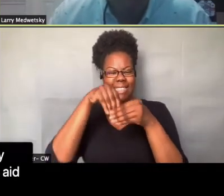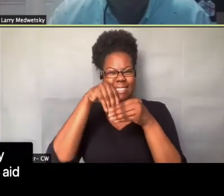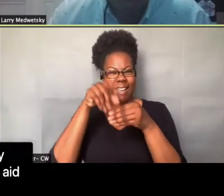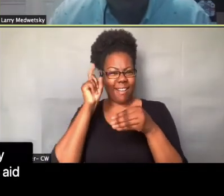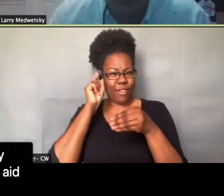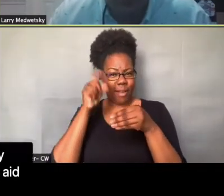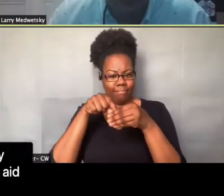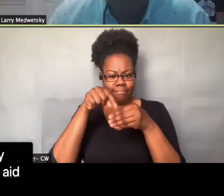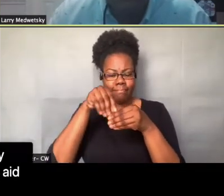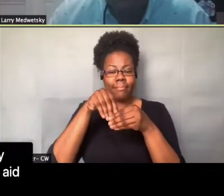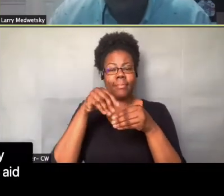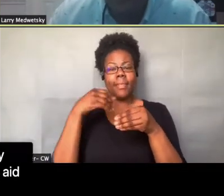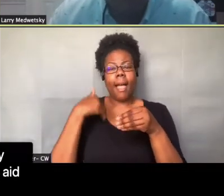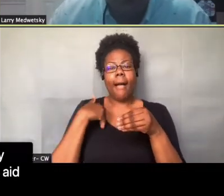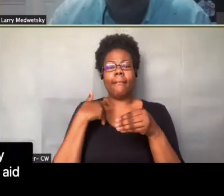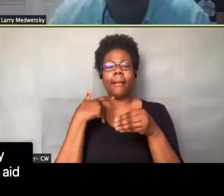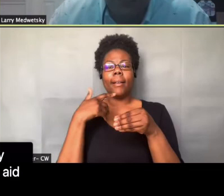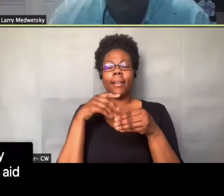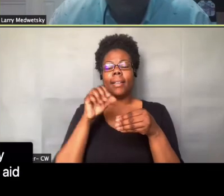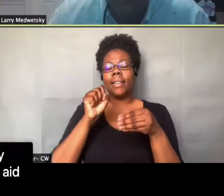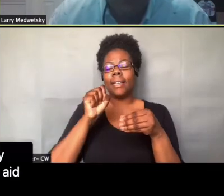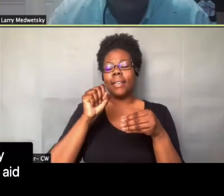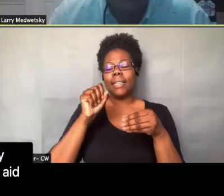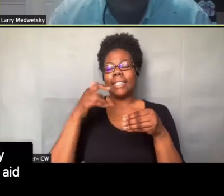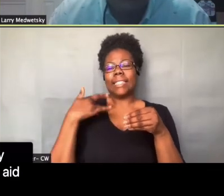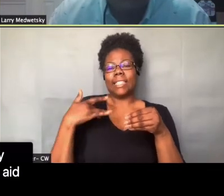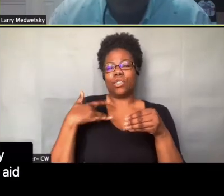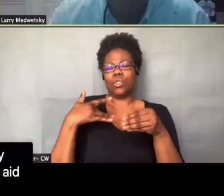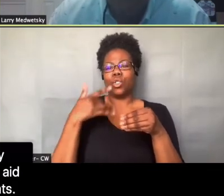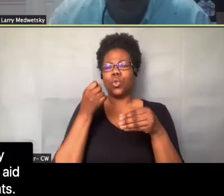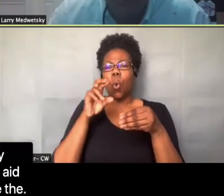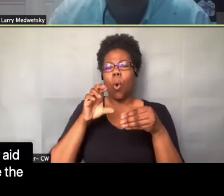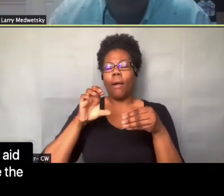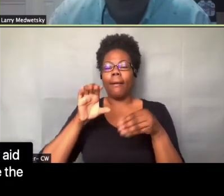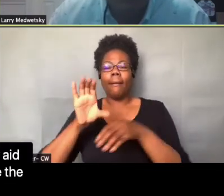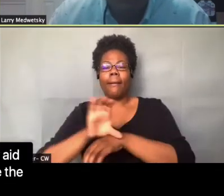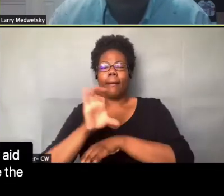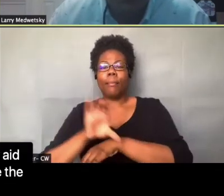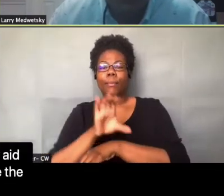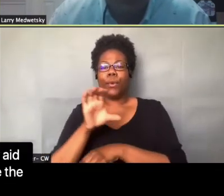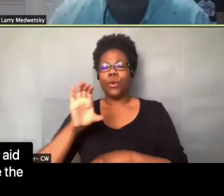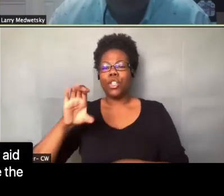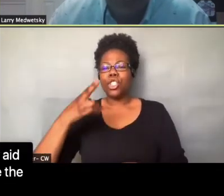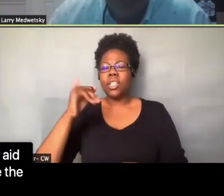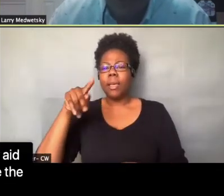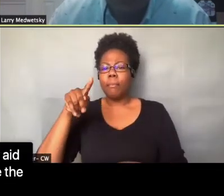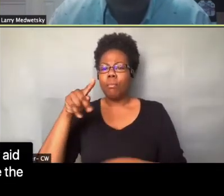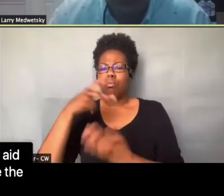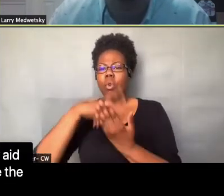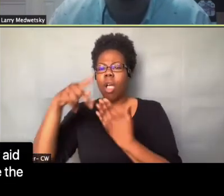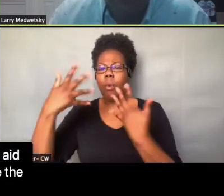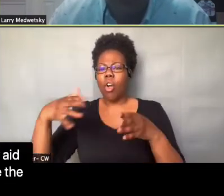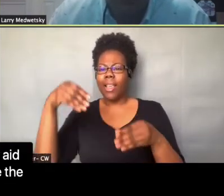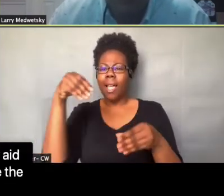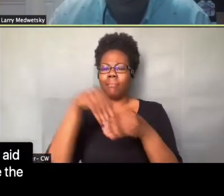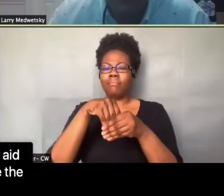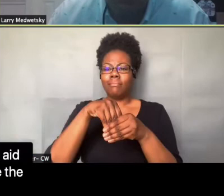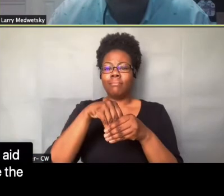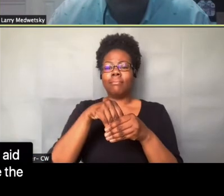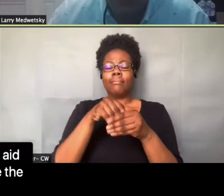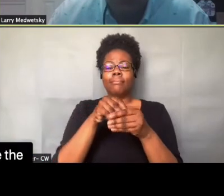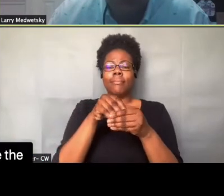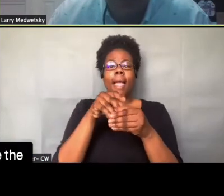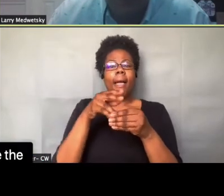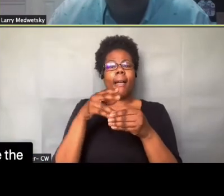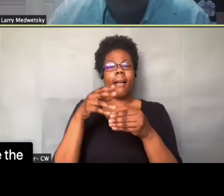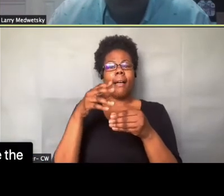are computer chips, programs to sense the environment and the person, and it uses artificial